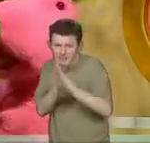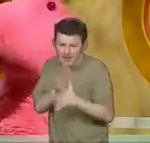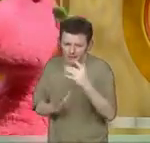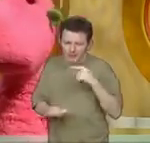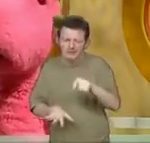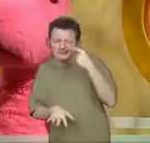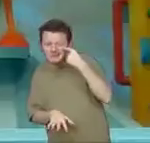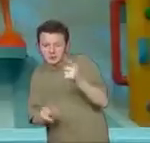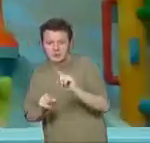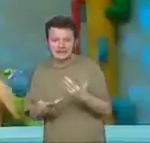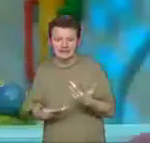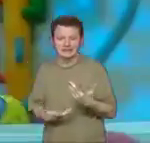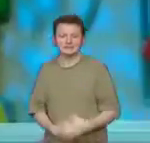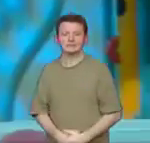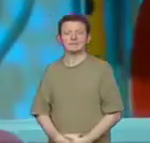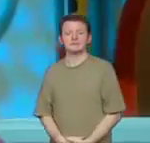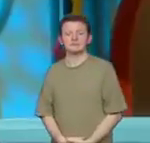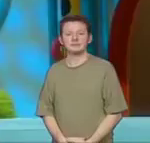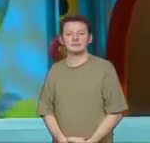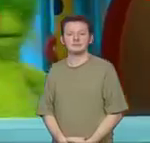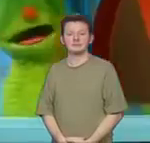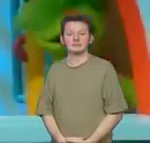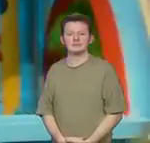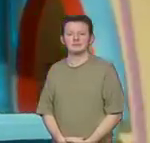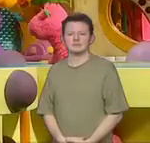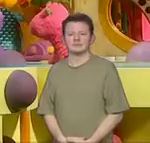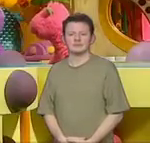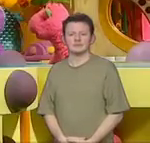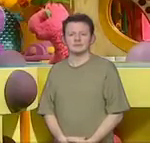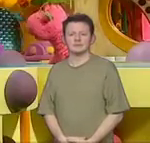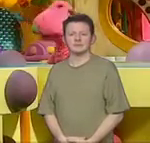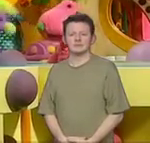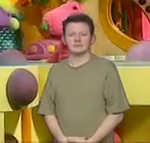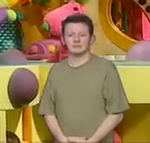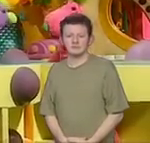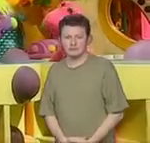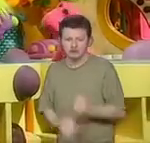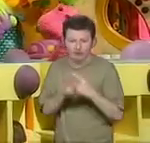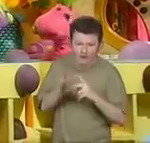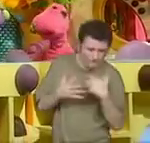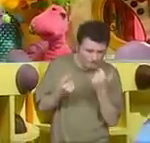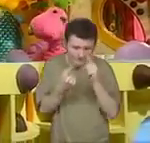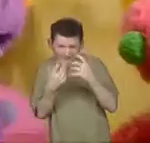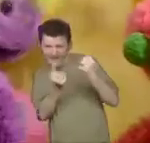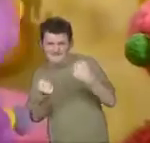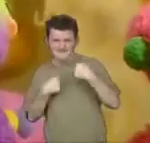with, then we can see. And I, Groove, have the answer.